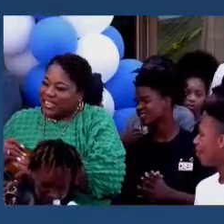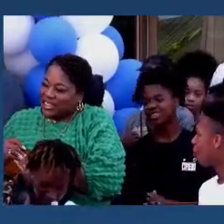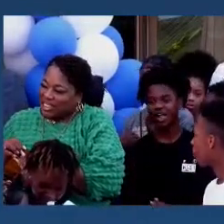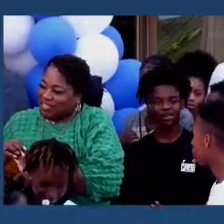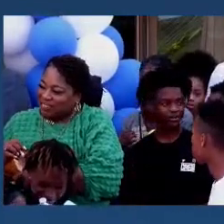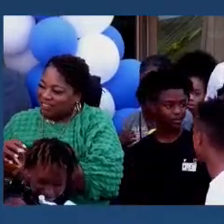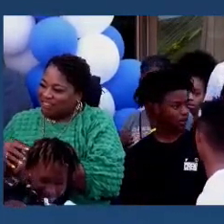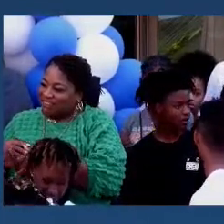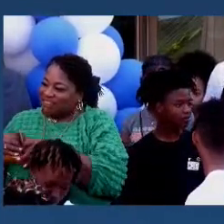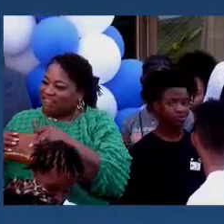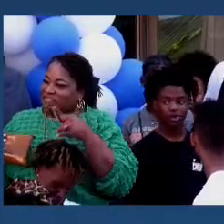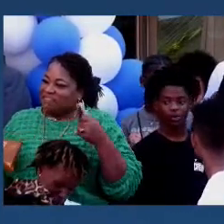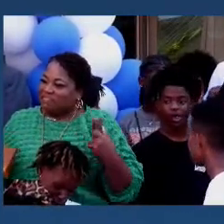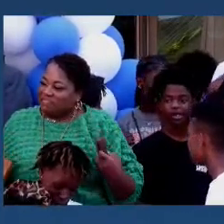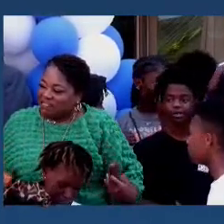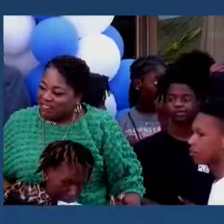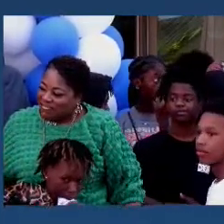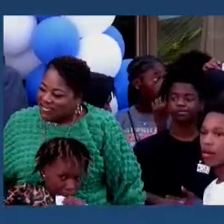Outstanding.